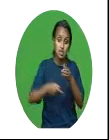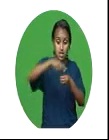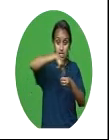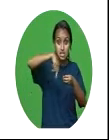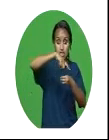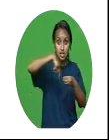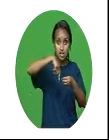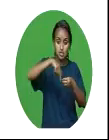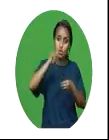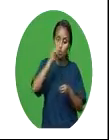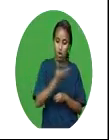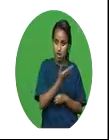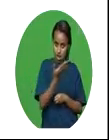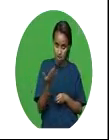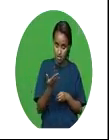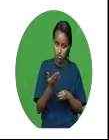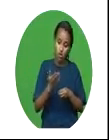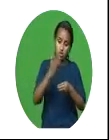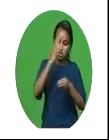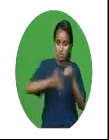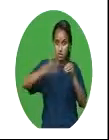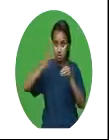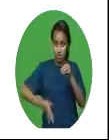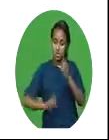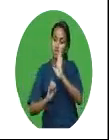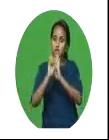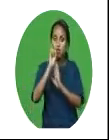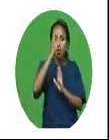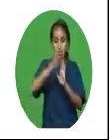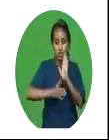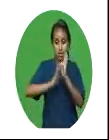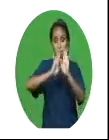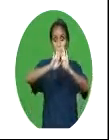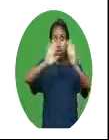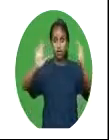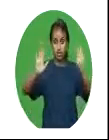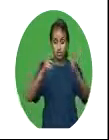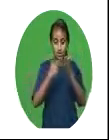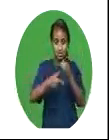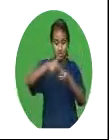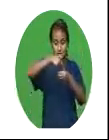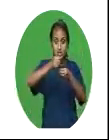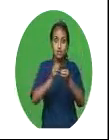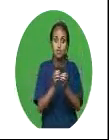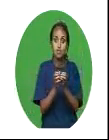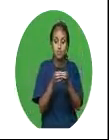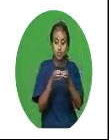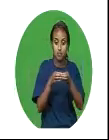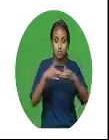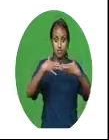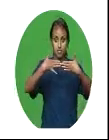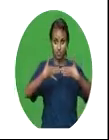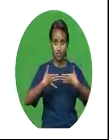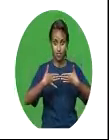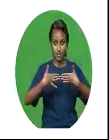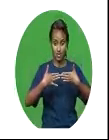such that one element lies on the development plane. The cylinder is then unrolled until it's